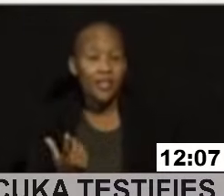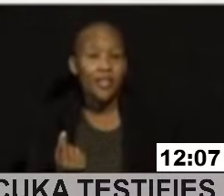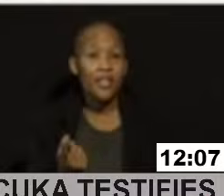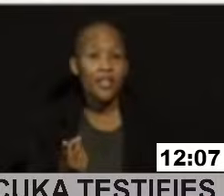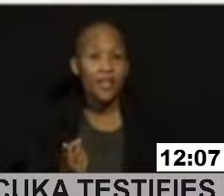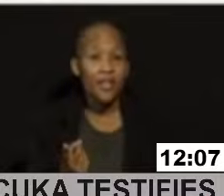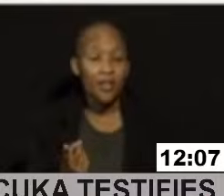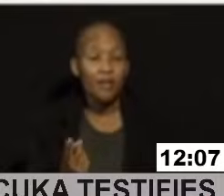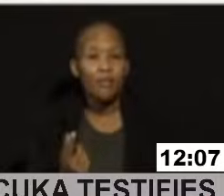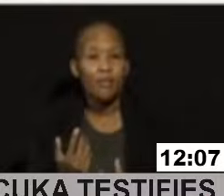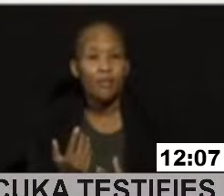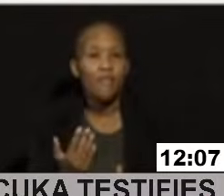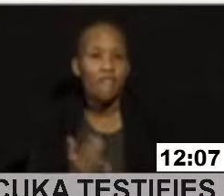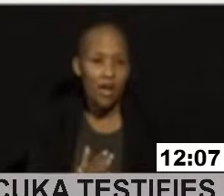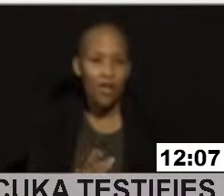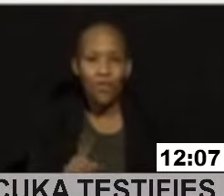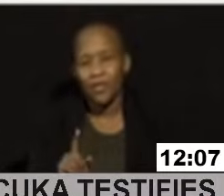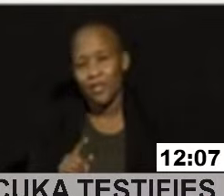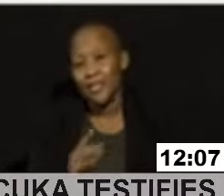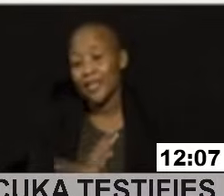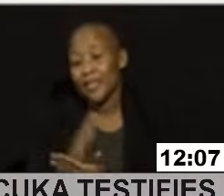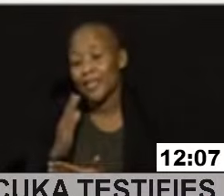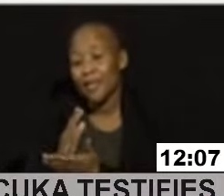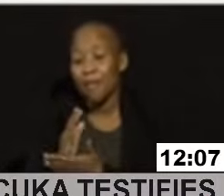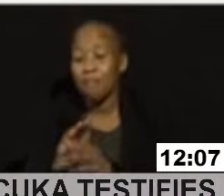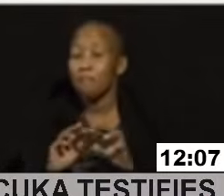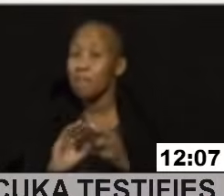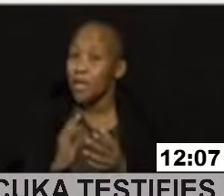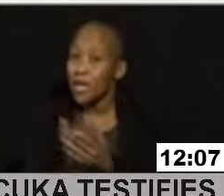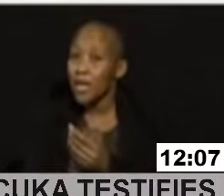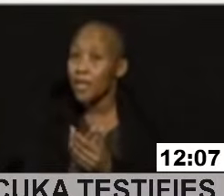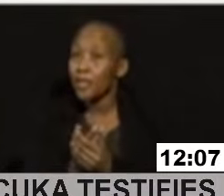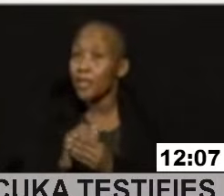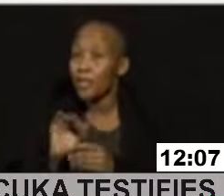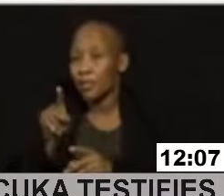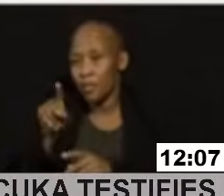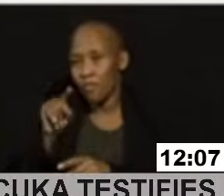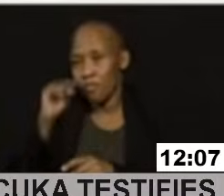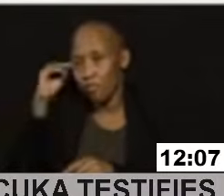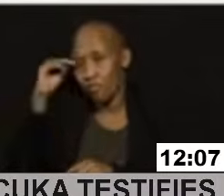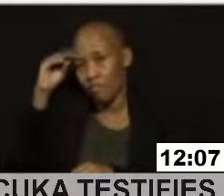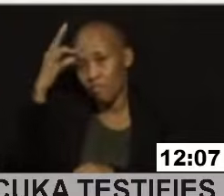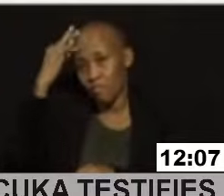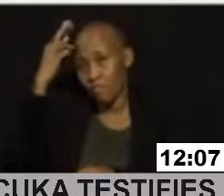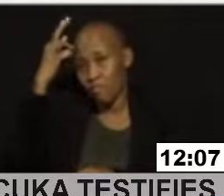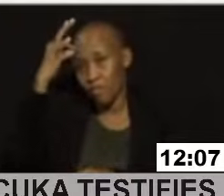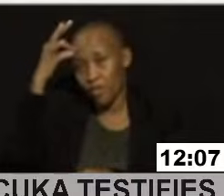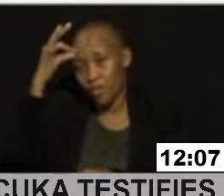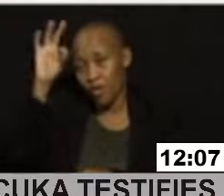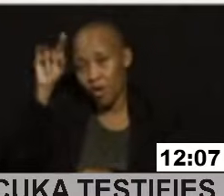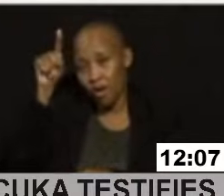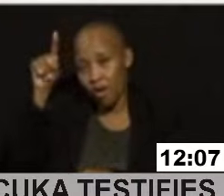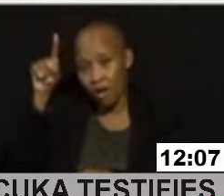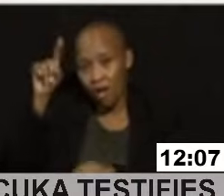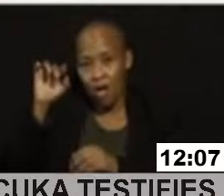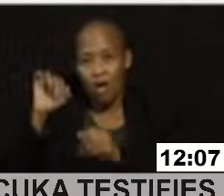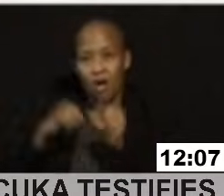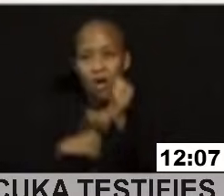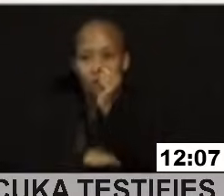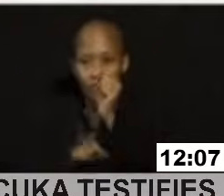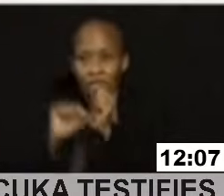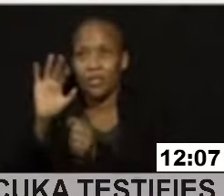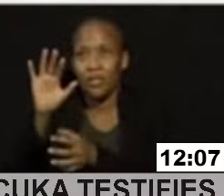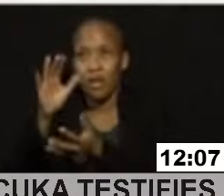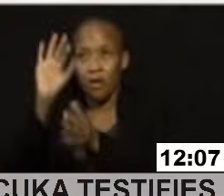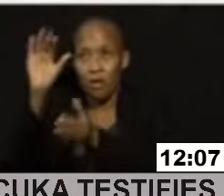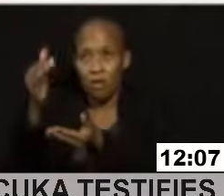the reason why we took some of these cases from the Pretoria office was because they were not being attended